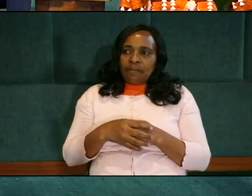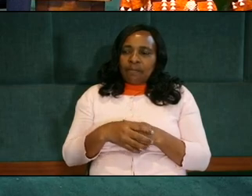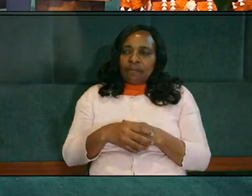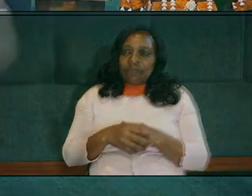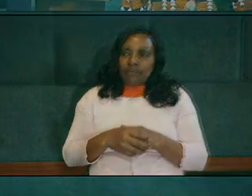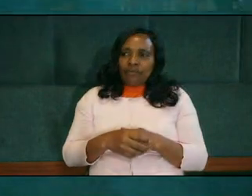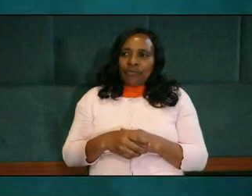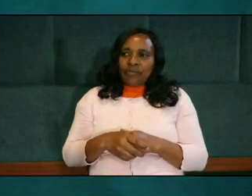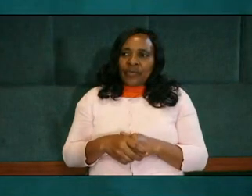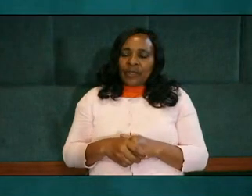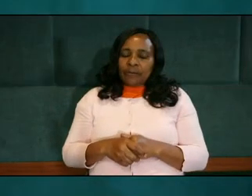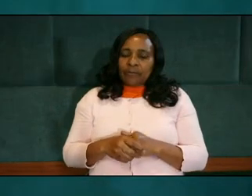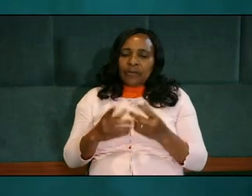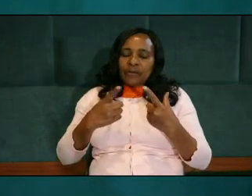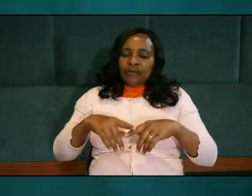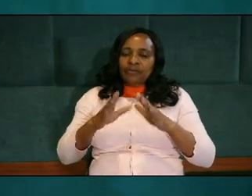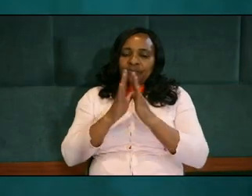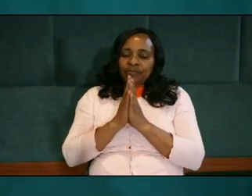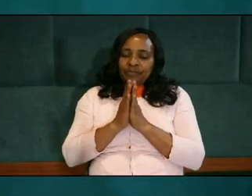Let's pray.